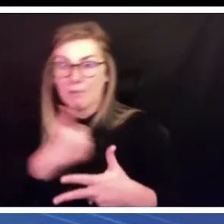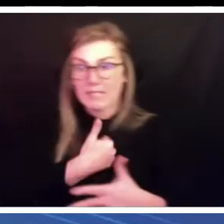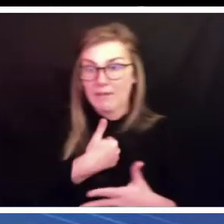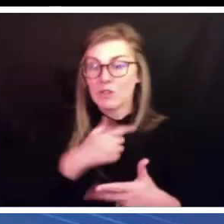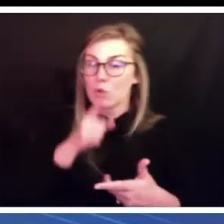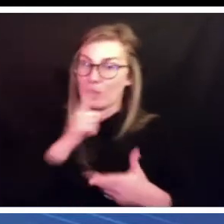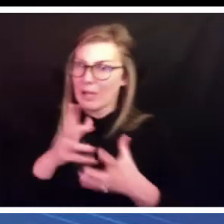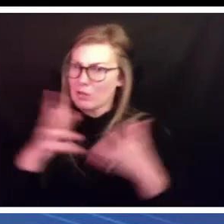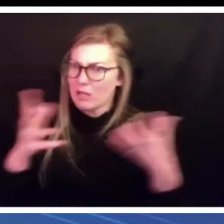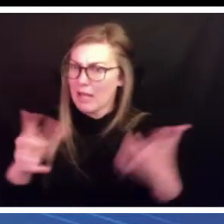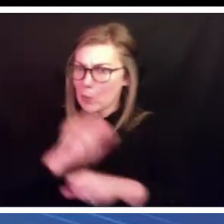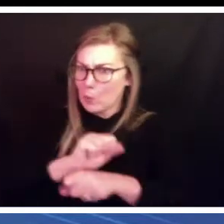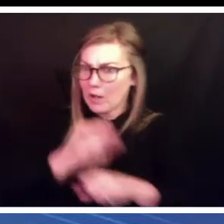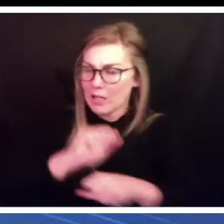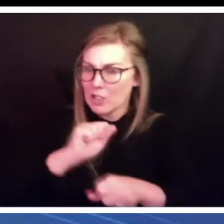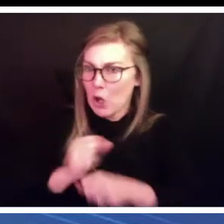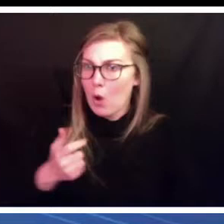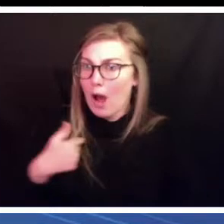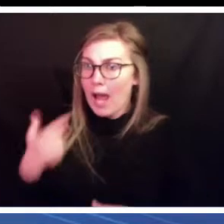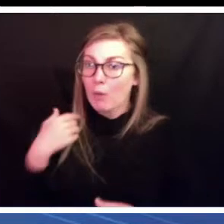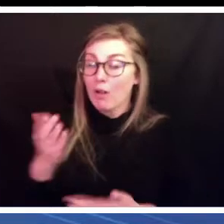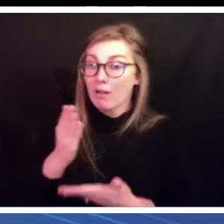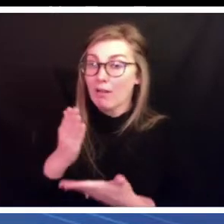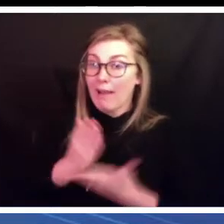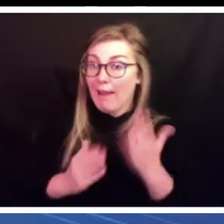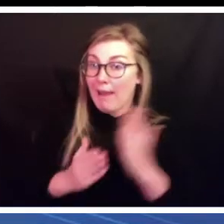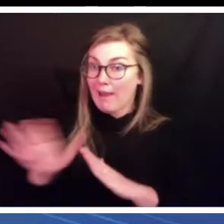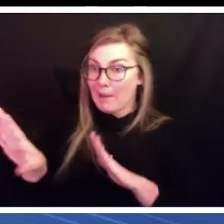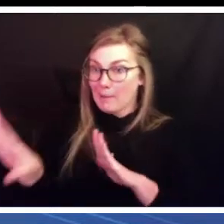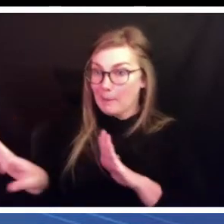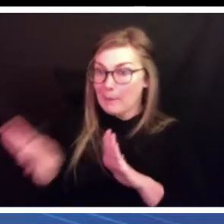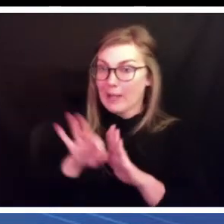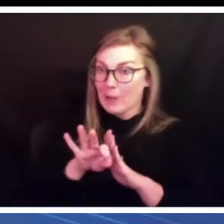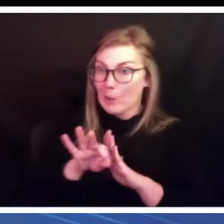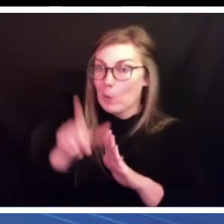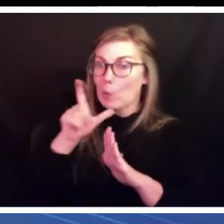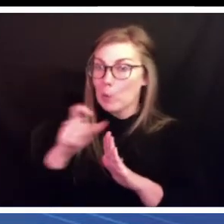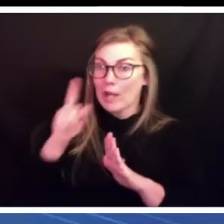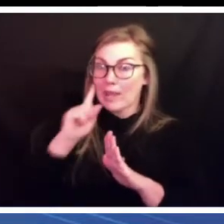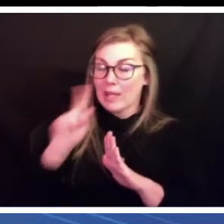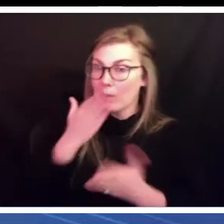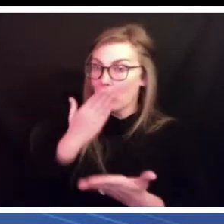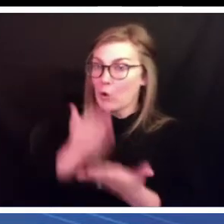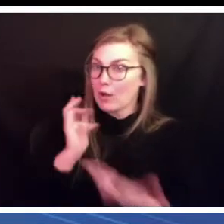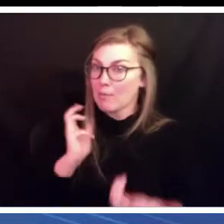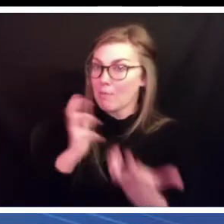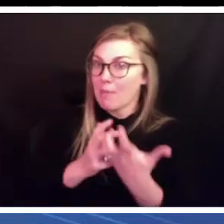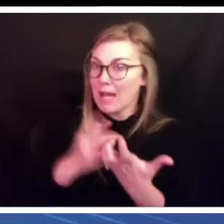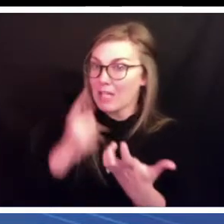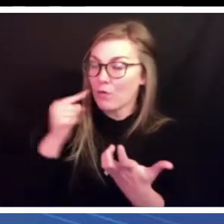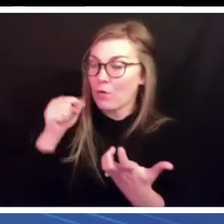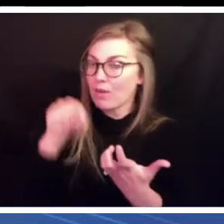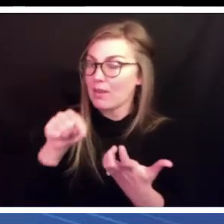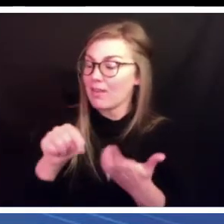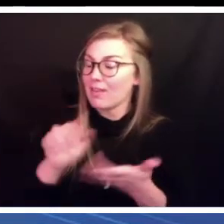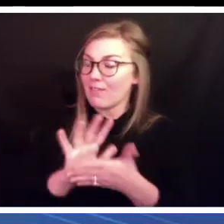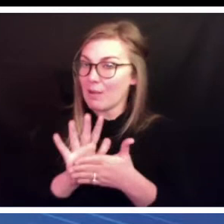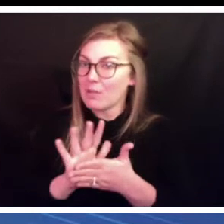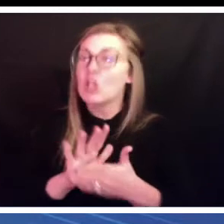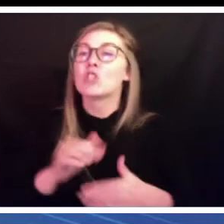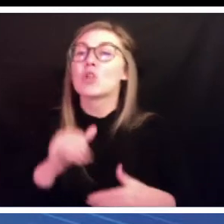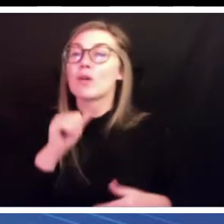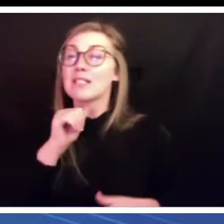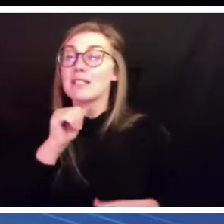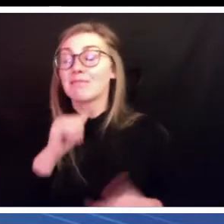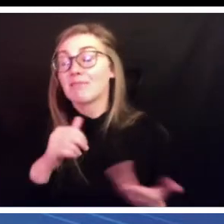choose those people specifically as far as who I who I think would be well suited. So what's interesting for me is I'm not only a voice